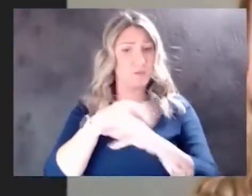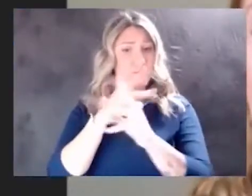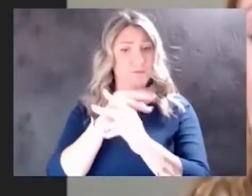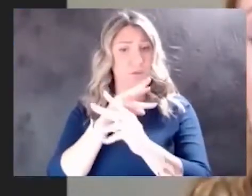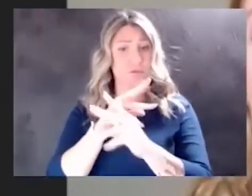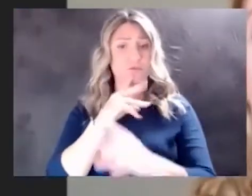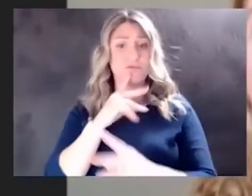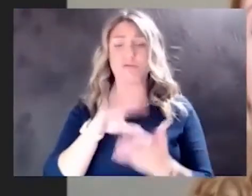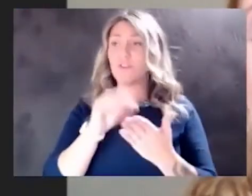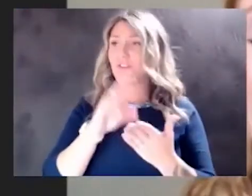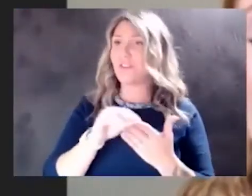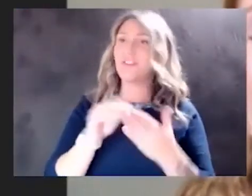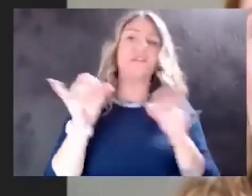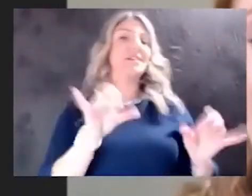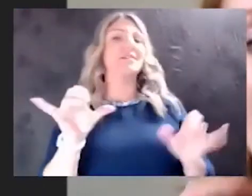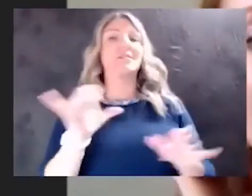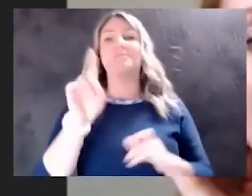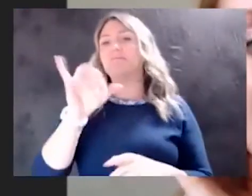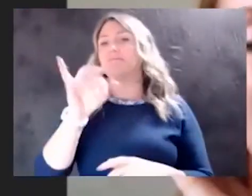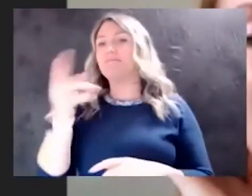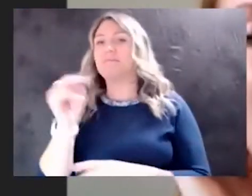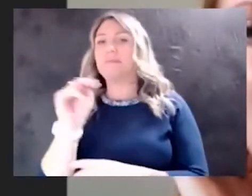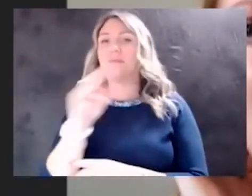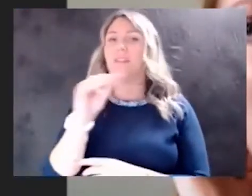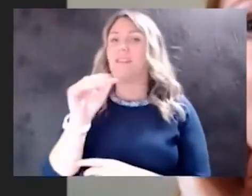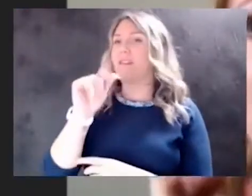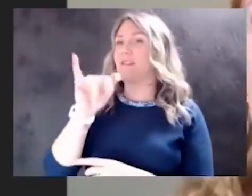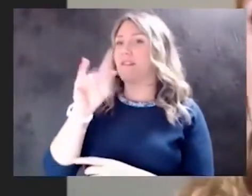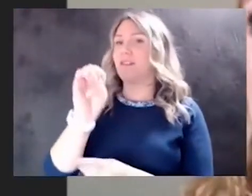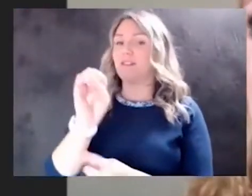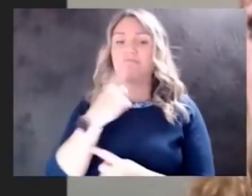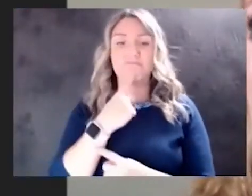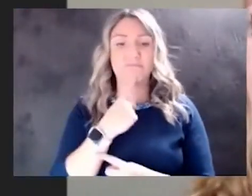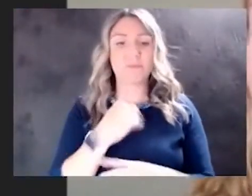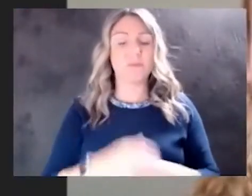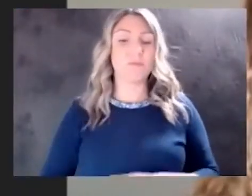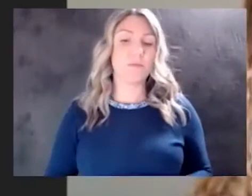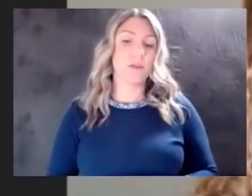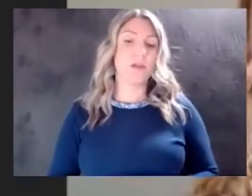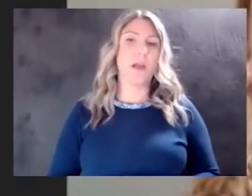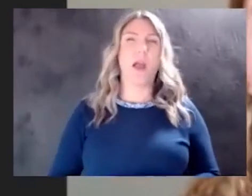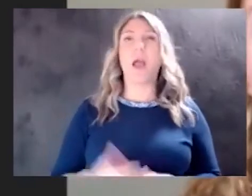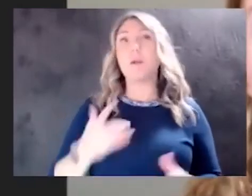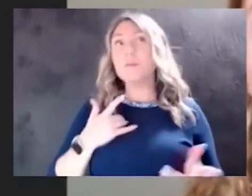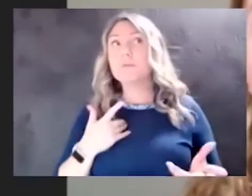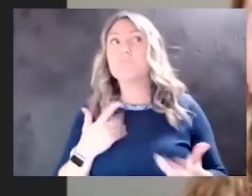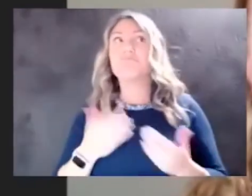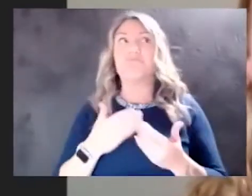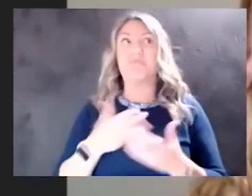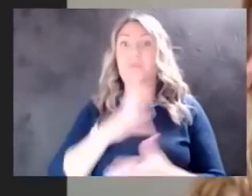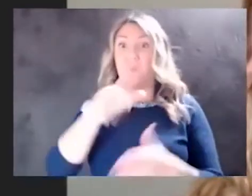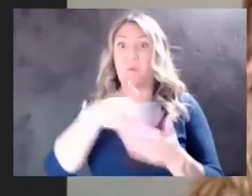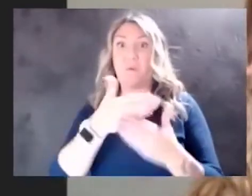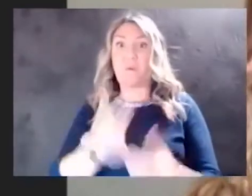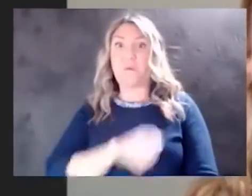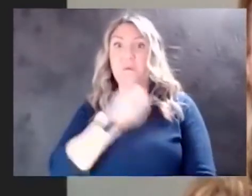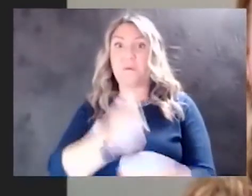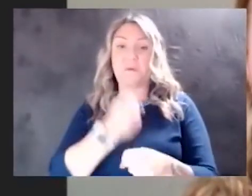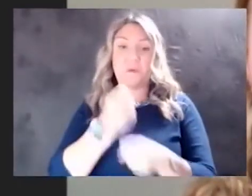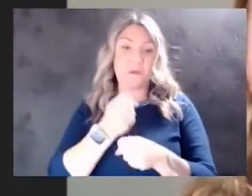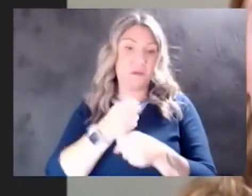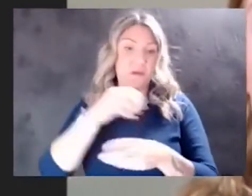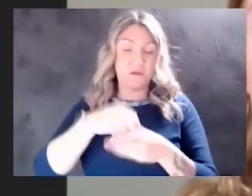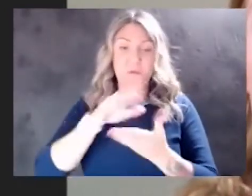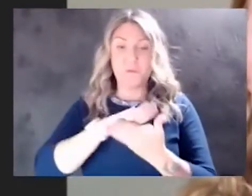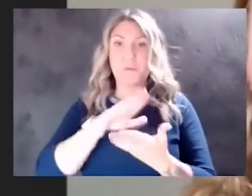Yeah, kind of like how Dylan and Alice said, I was pretty much in school the whole year. St. James had a